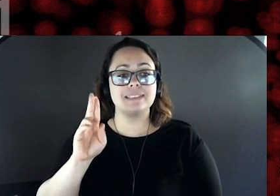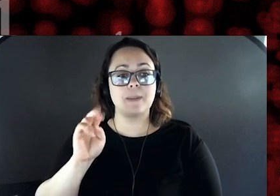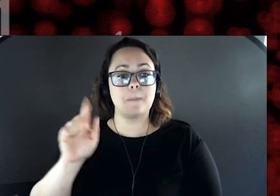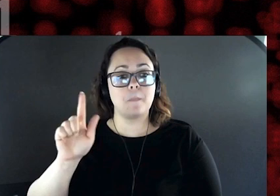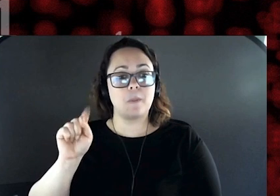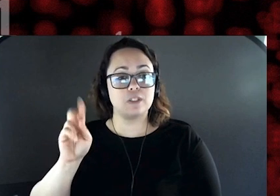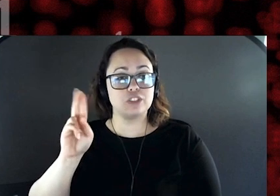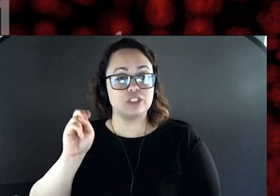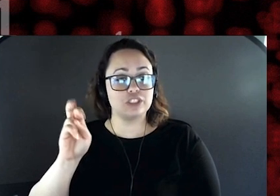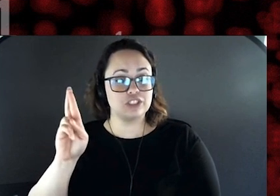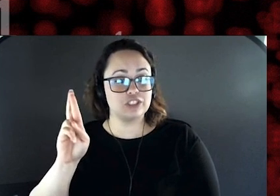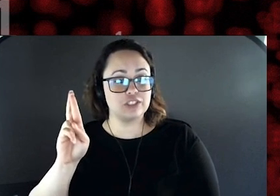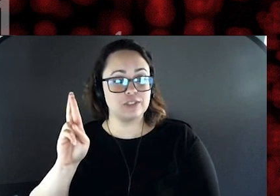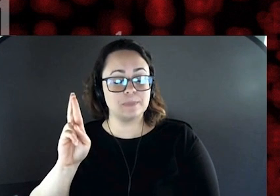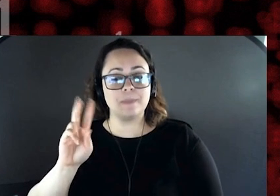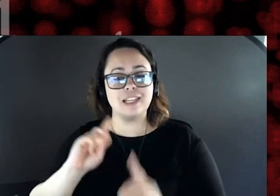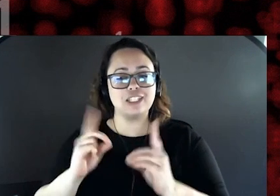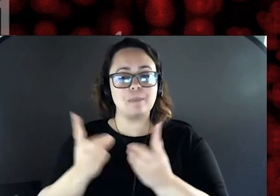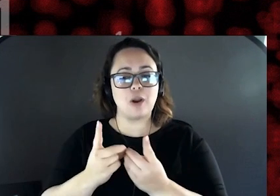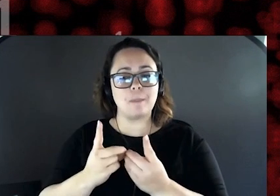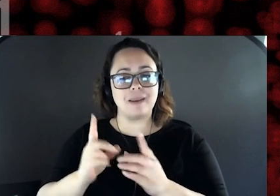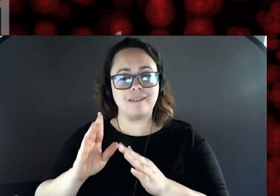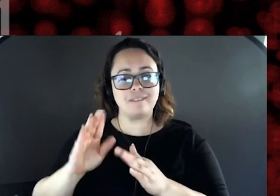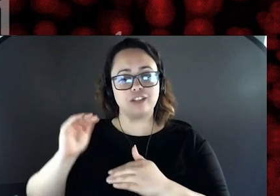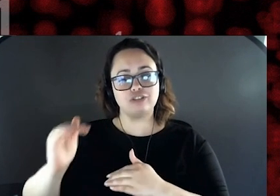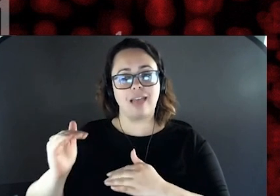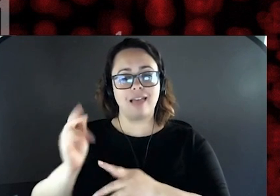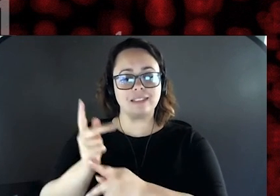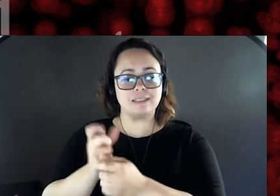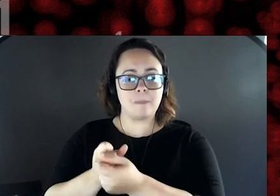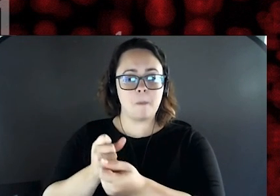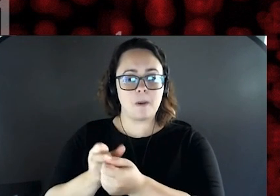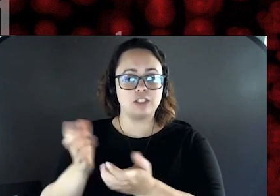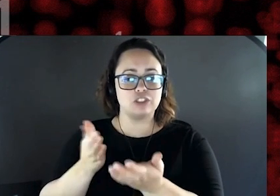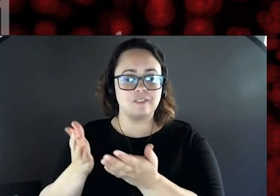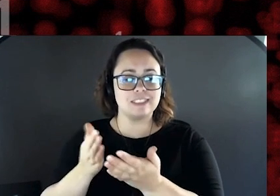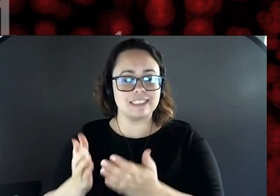From the Department of Child Support Services, Samuel Turner.